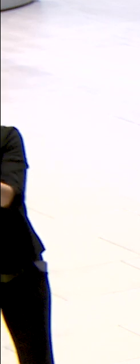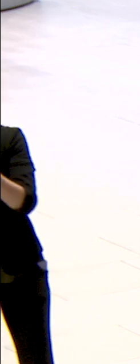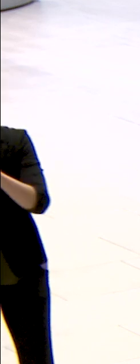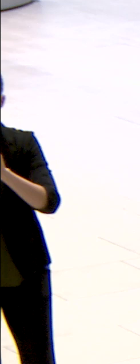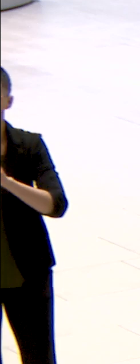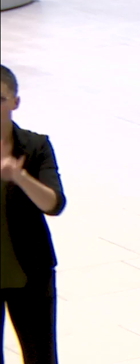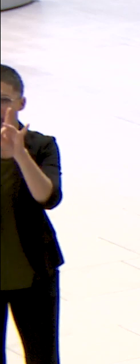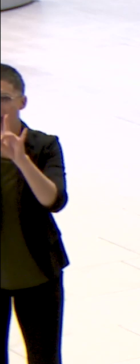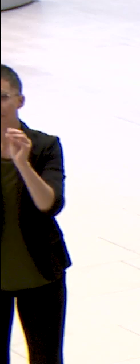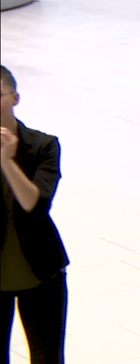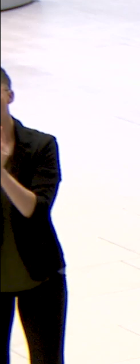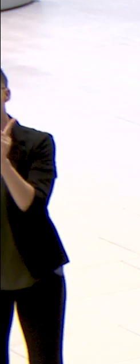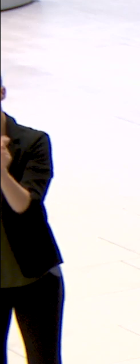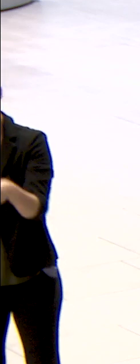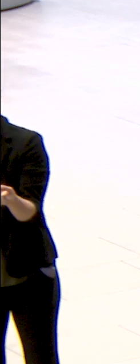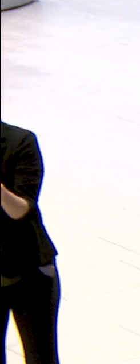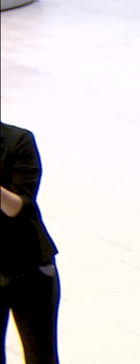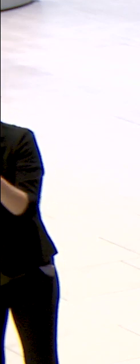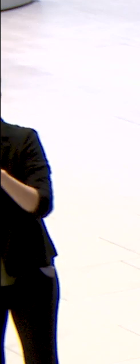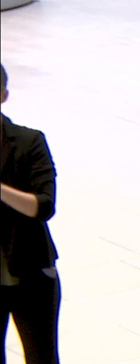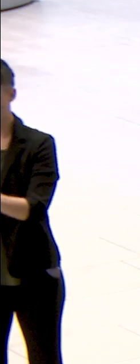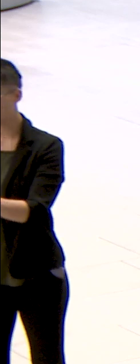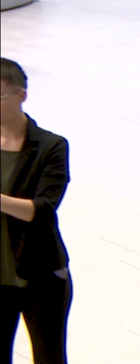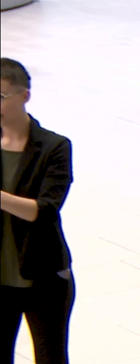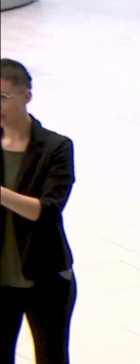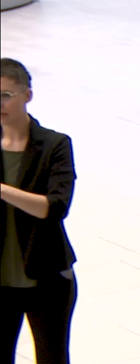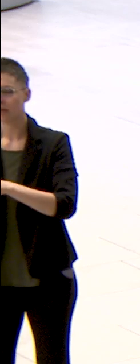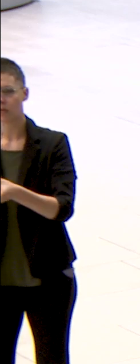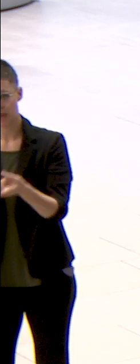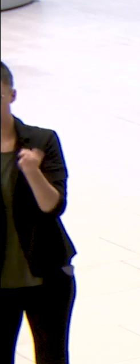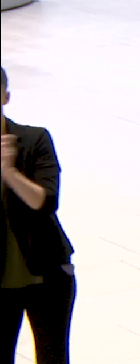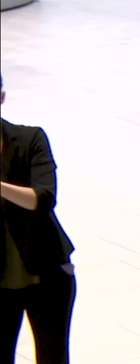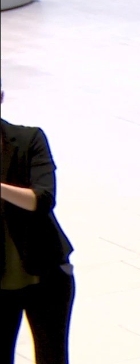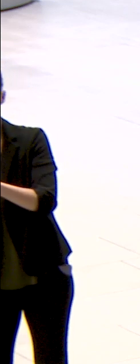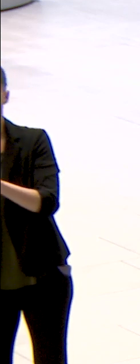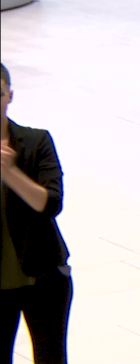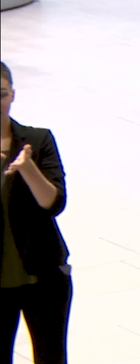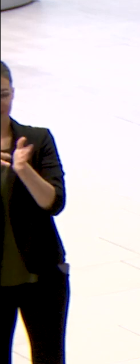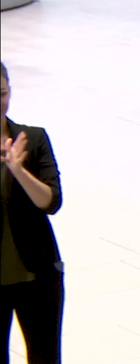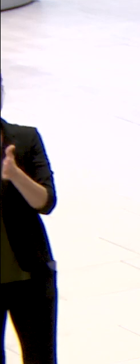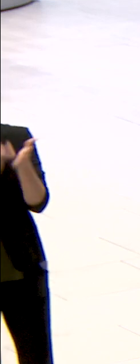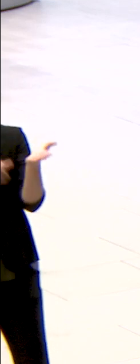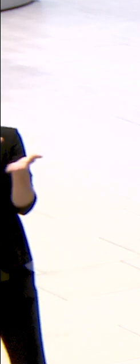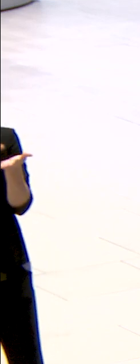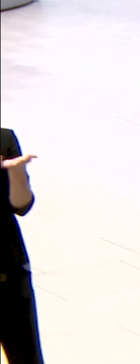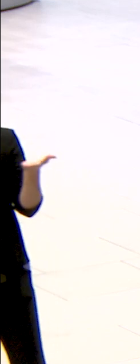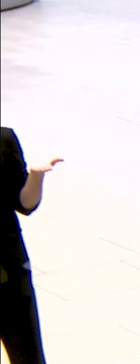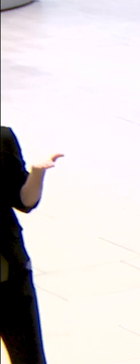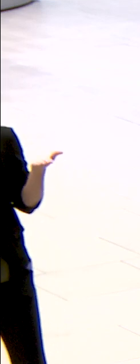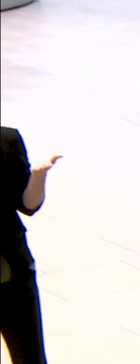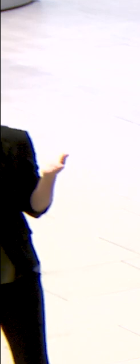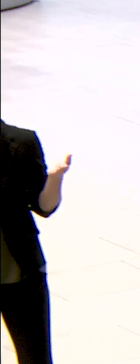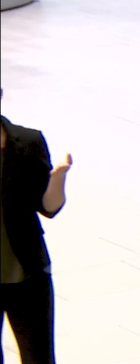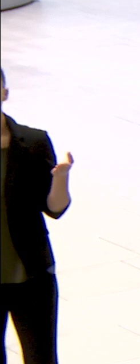Like, I think that there is a shift in certain things that need to change. And I think, yeah, we shouldn't be discounting ourselves. Like, even at MeToo, you know, we get